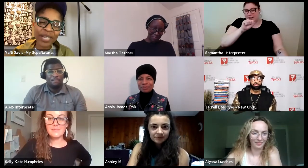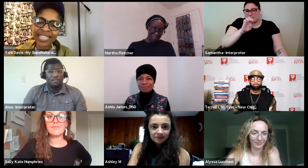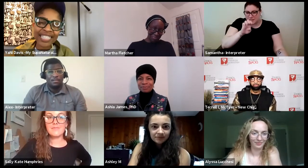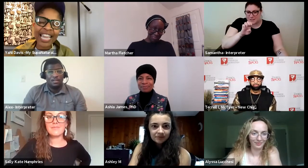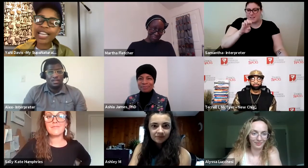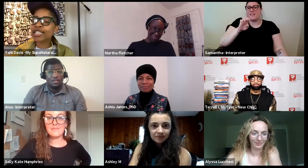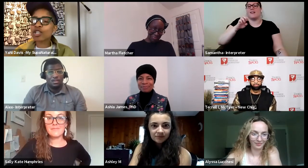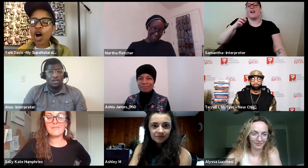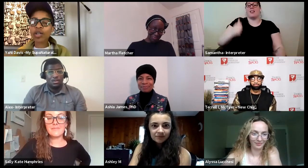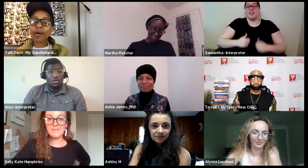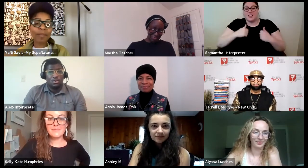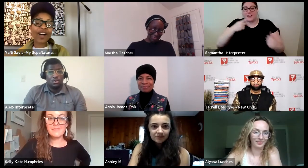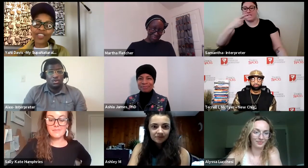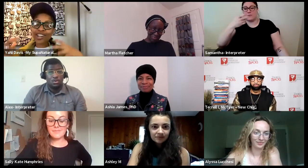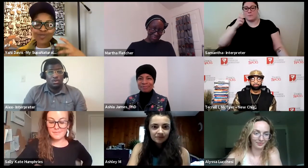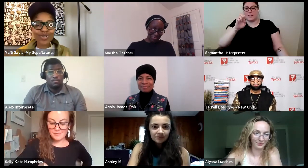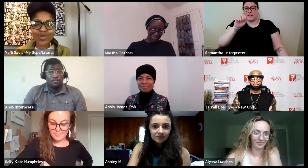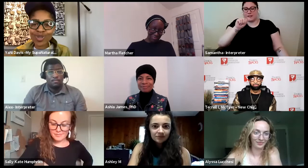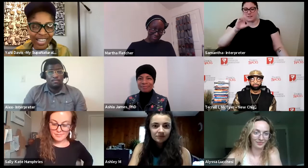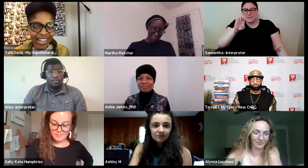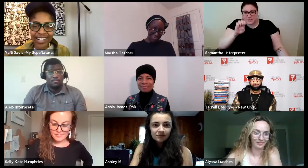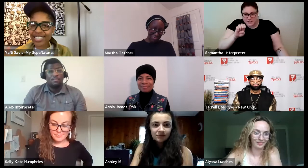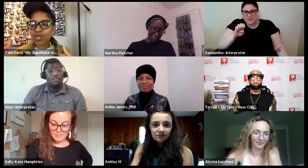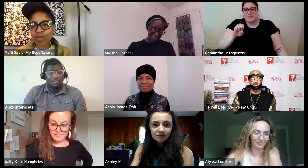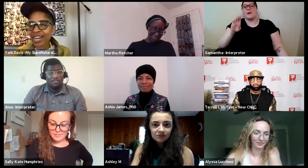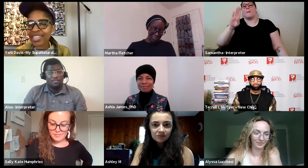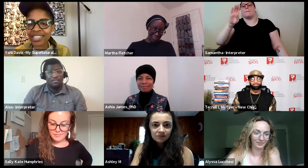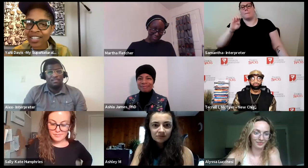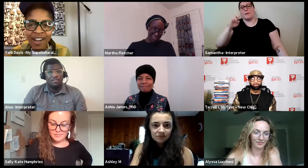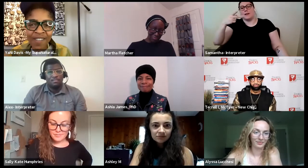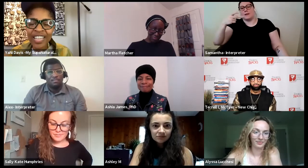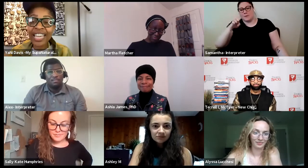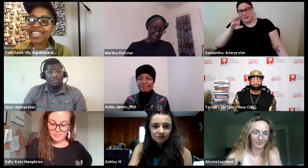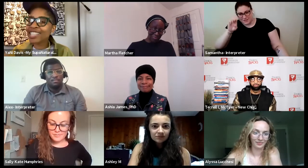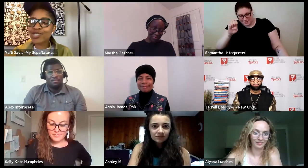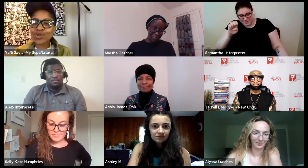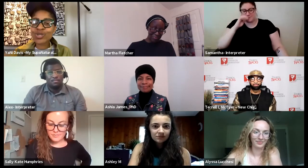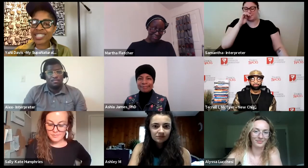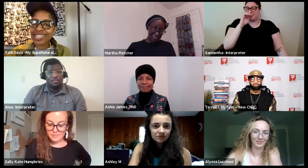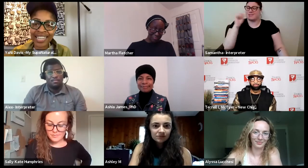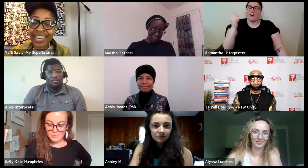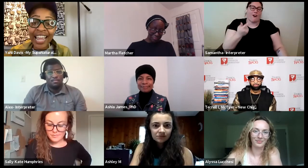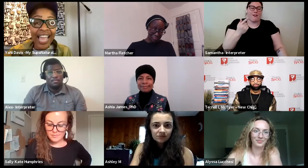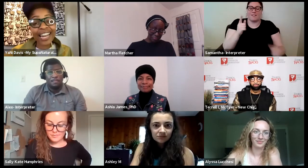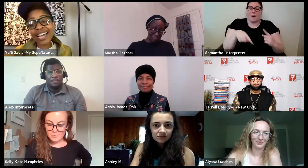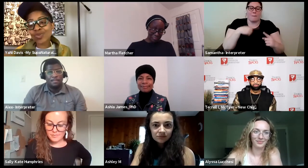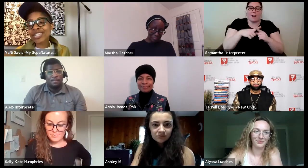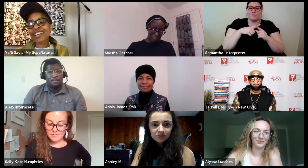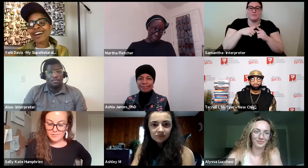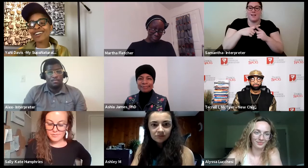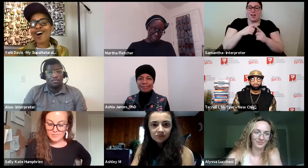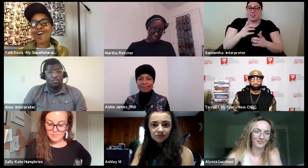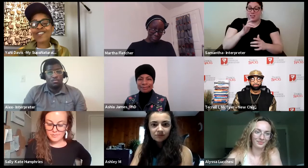live peace. It is all about that communal care and spreading the love in this new season. And as